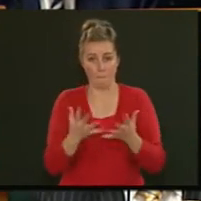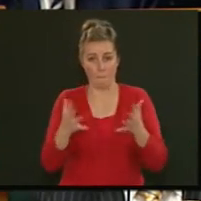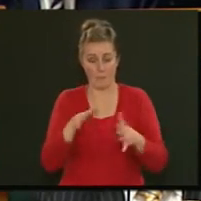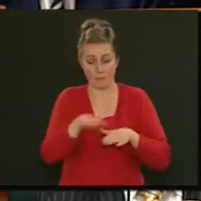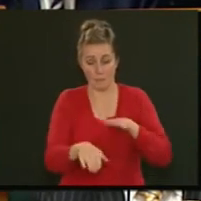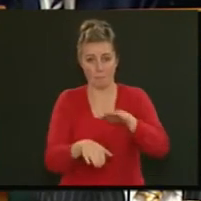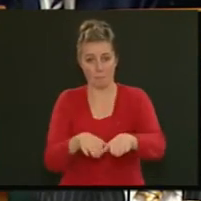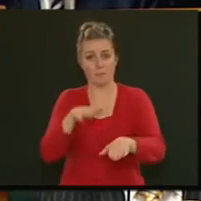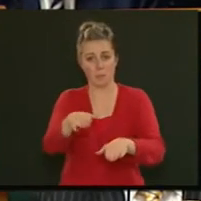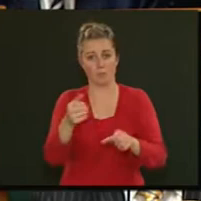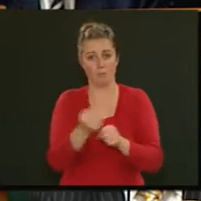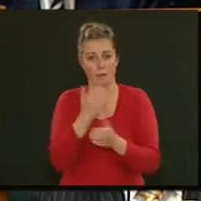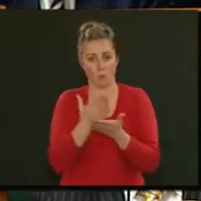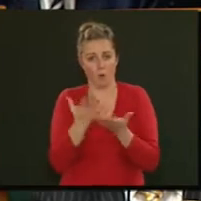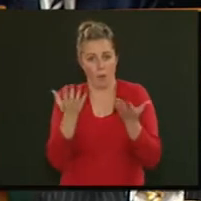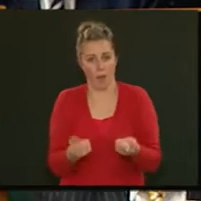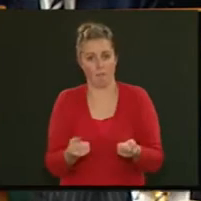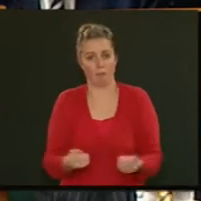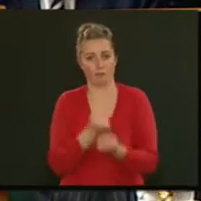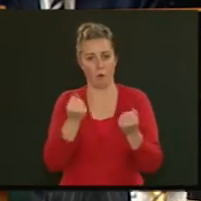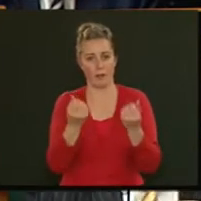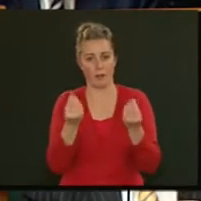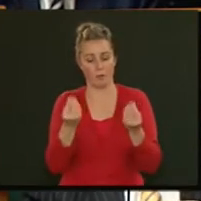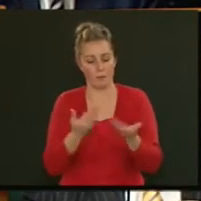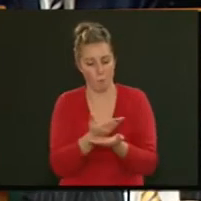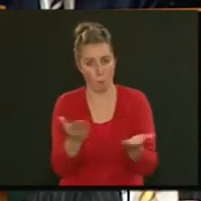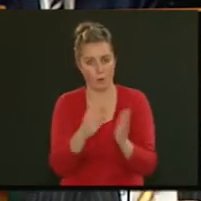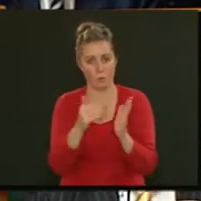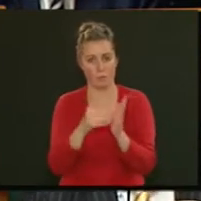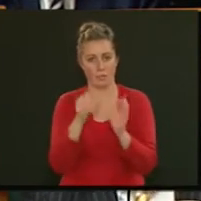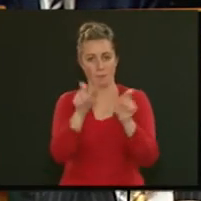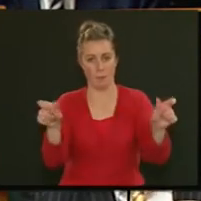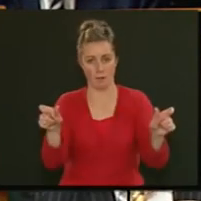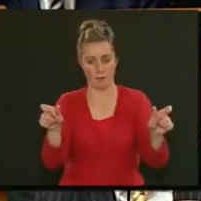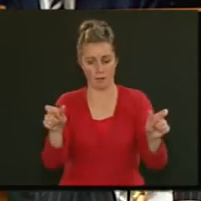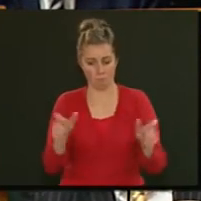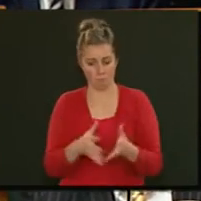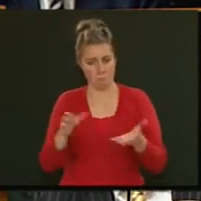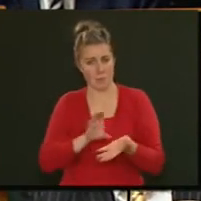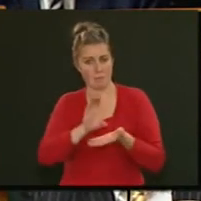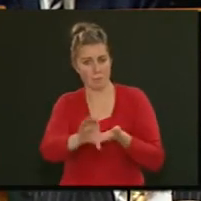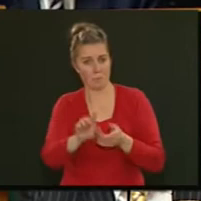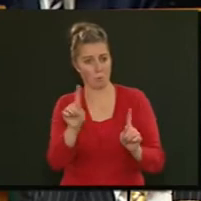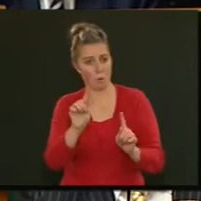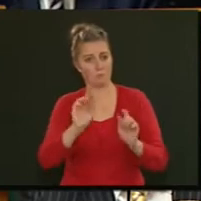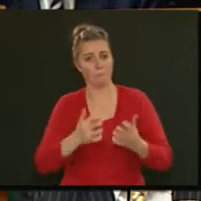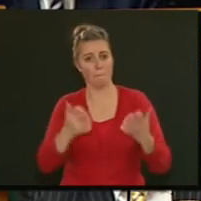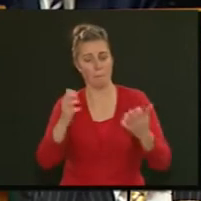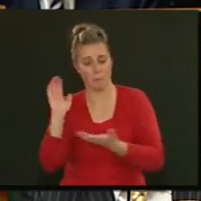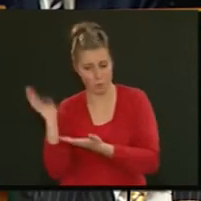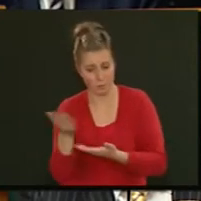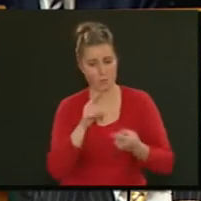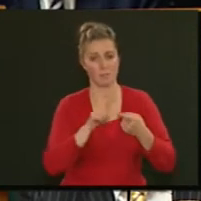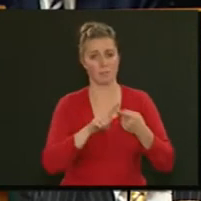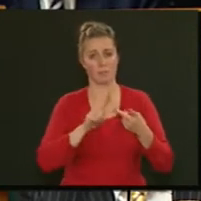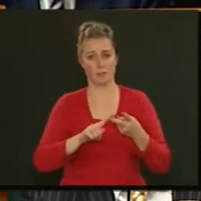bring the benefits of a stronger economy to all New Zealanders. It makes a big investment in public services. It